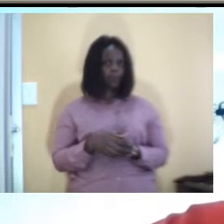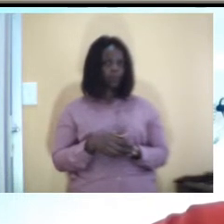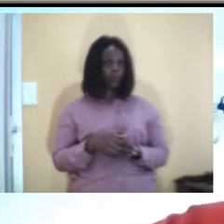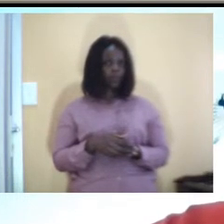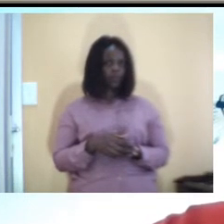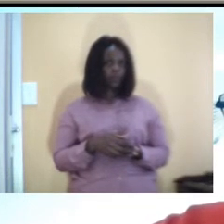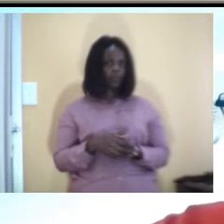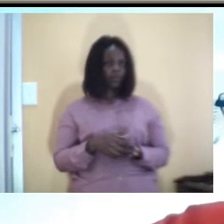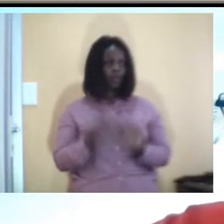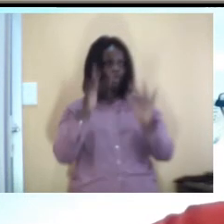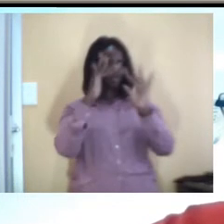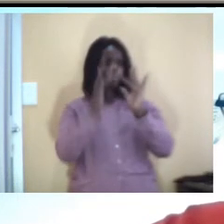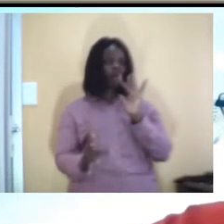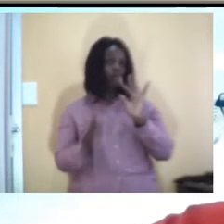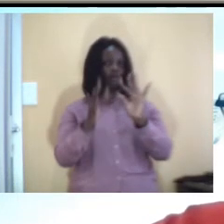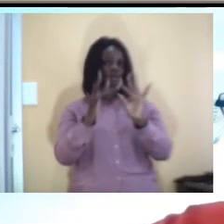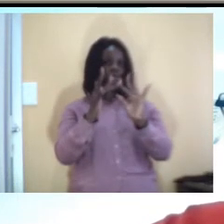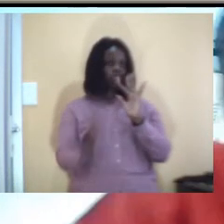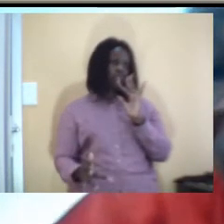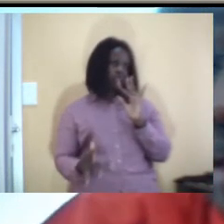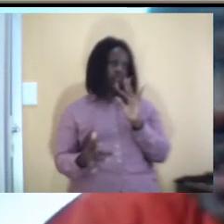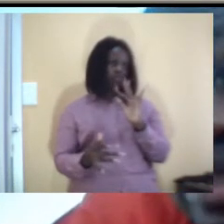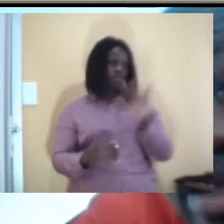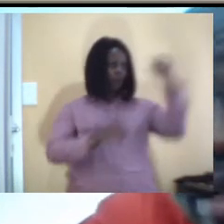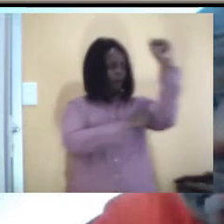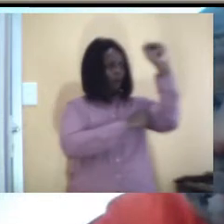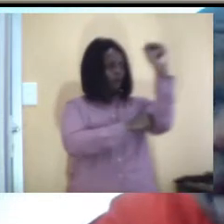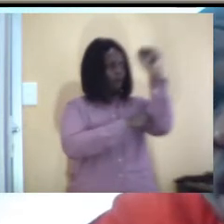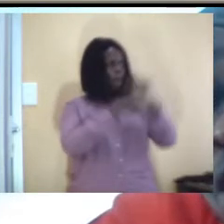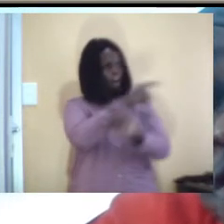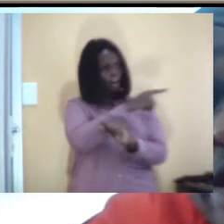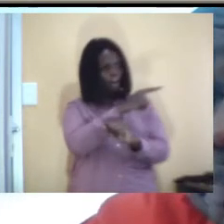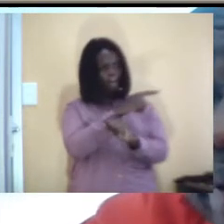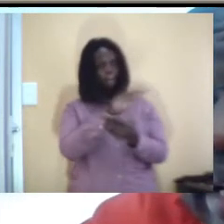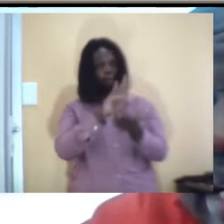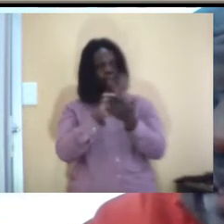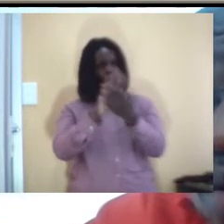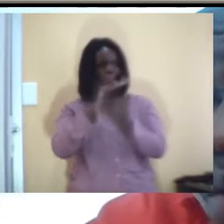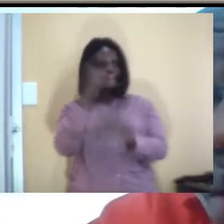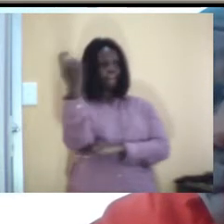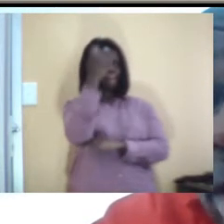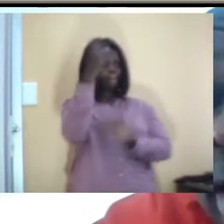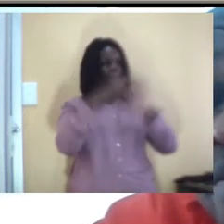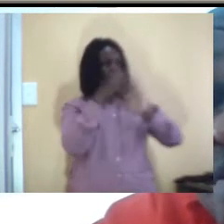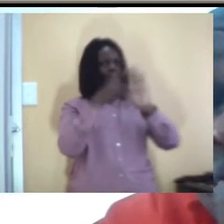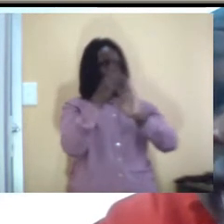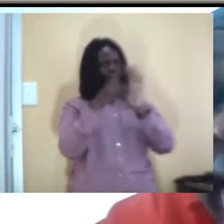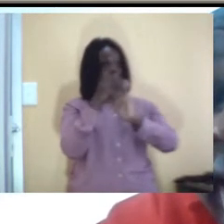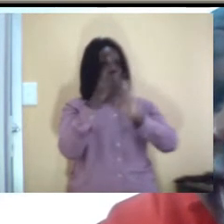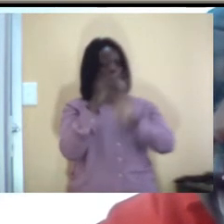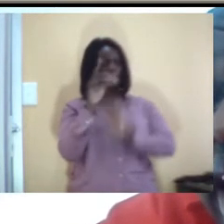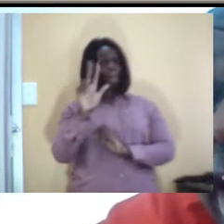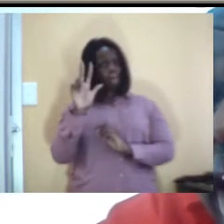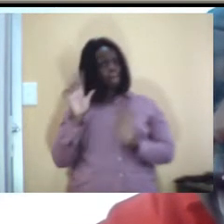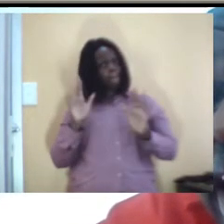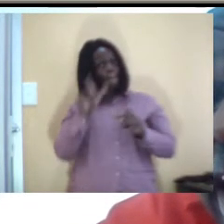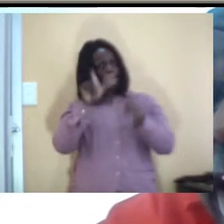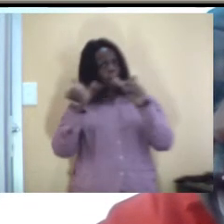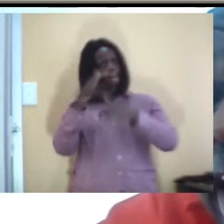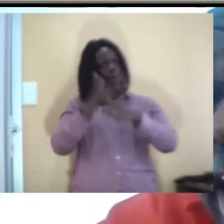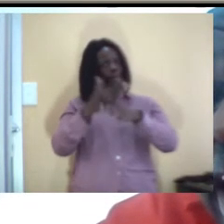The Office of Agriculture and Rural Development is pledged by office bearers who have a